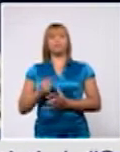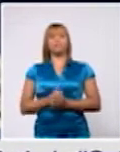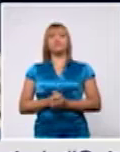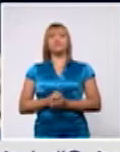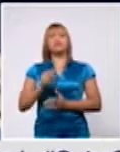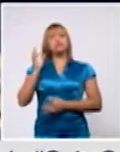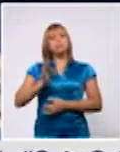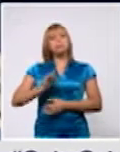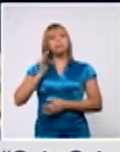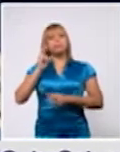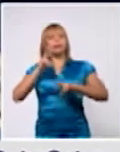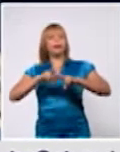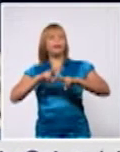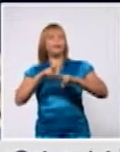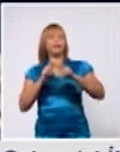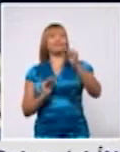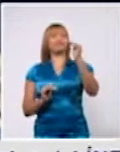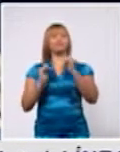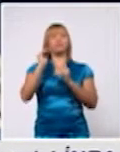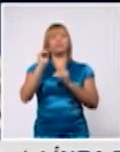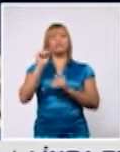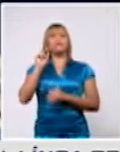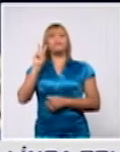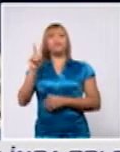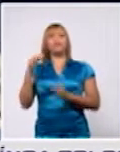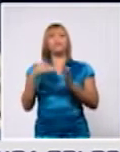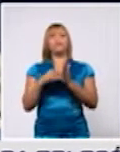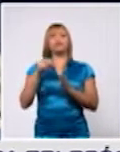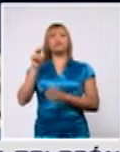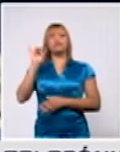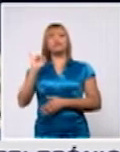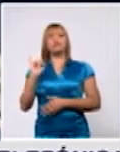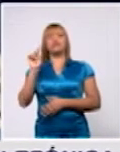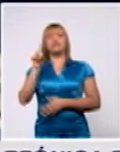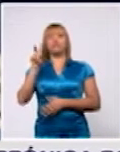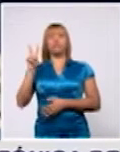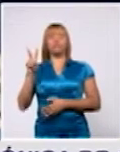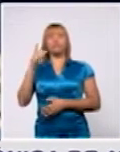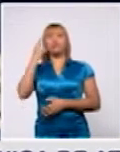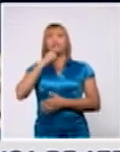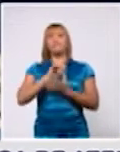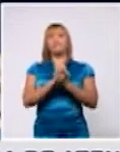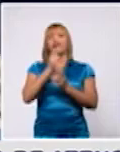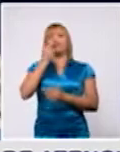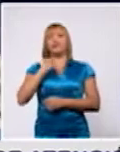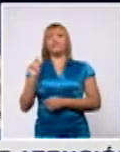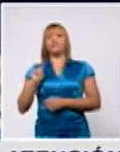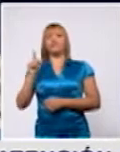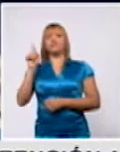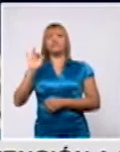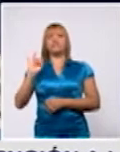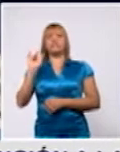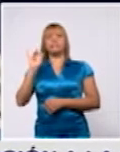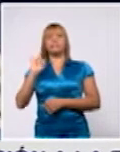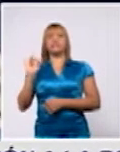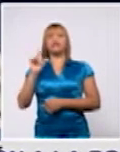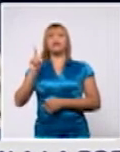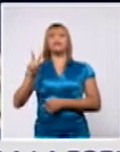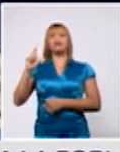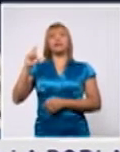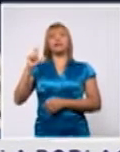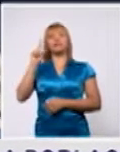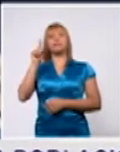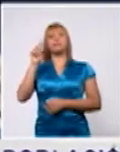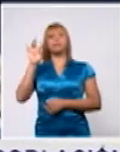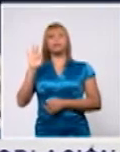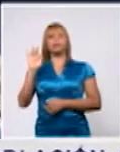2,612 from Havana, 77 from Mayabeque, 180 from Villa Clara, 116